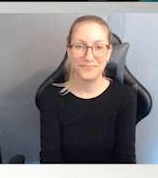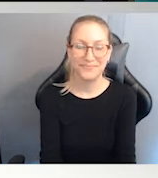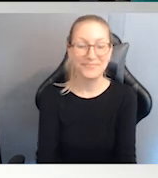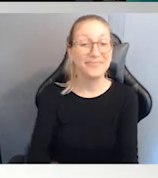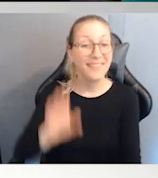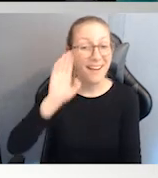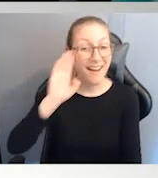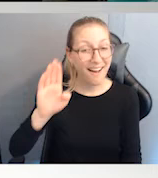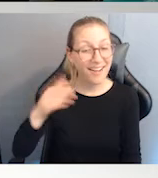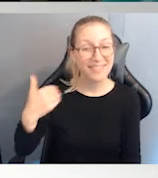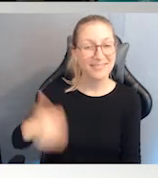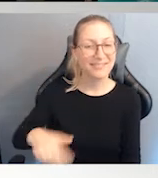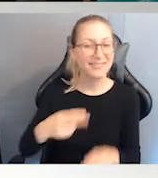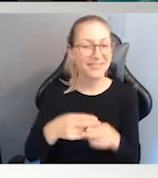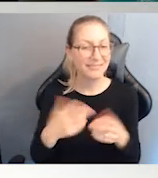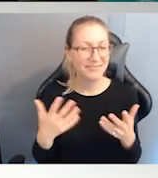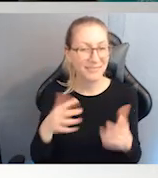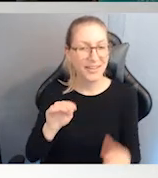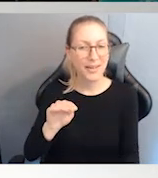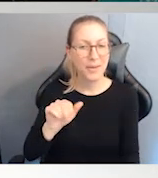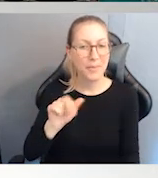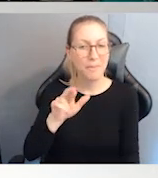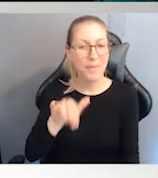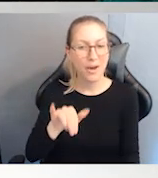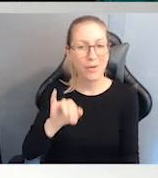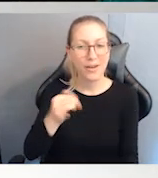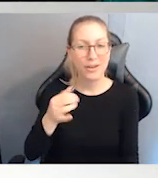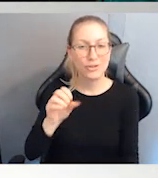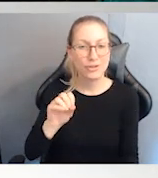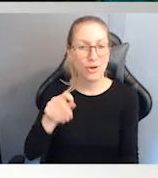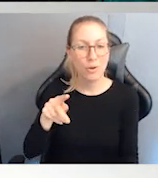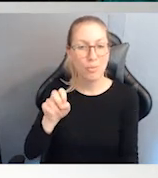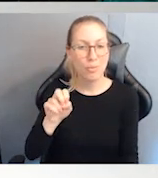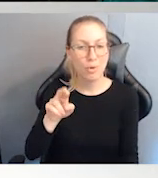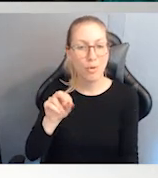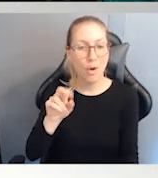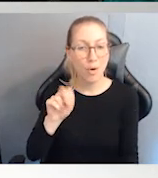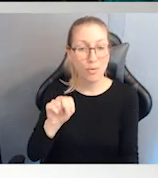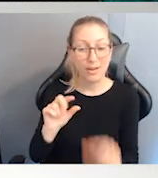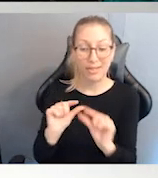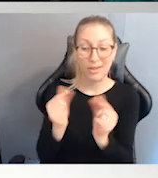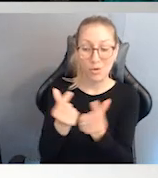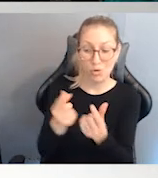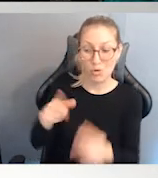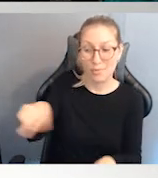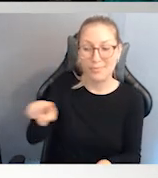Hi, my name is Mary Jo Perone, and I'm the mentor of the group.